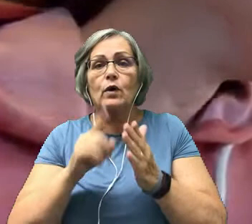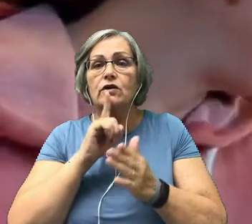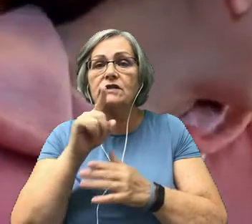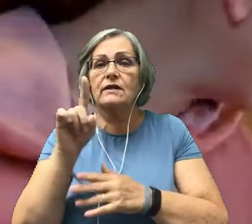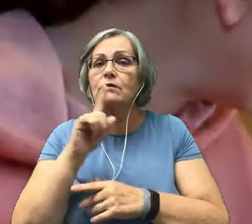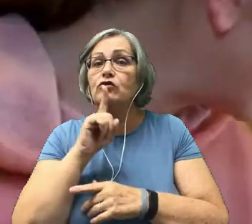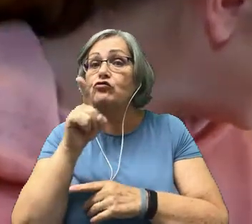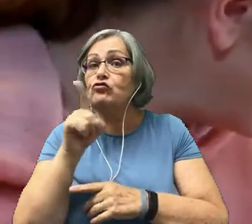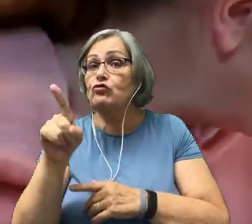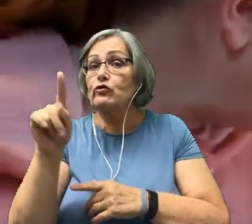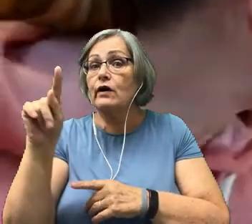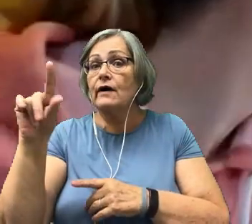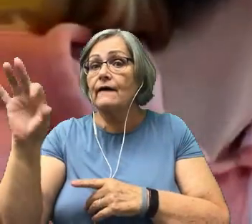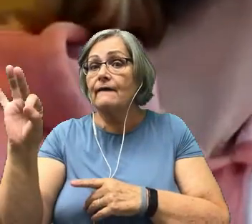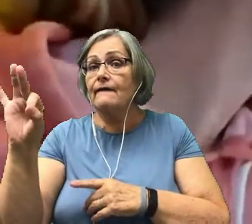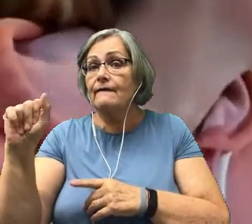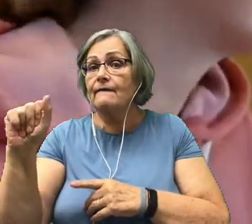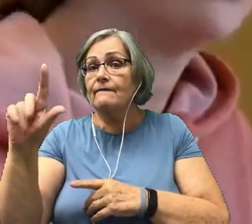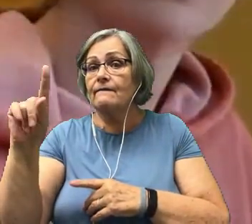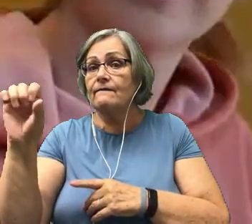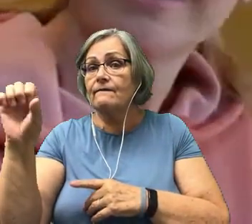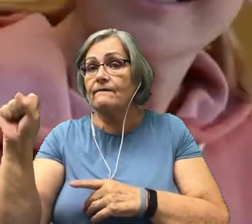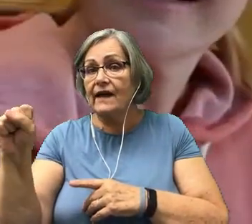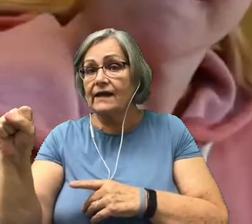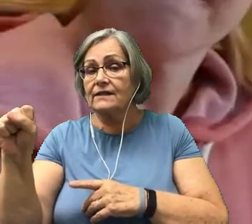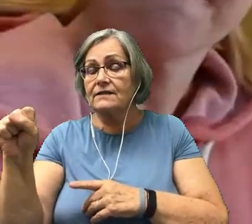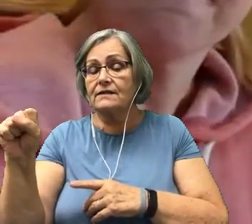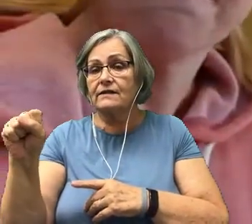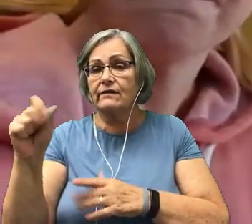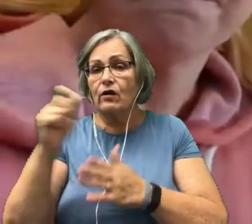true facts that the author told us?